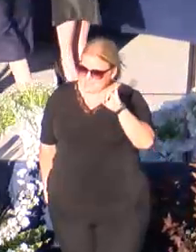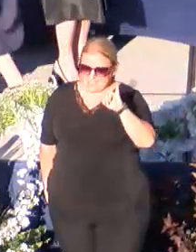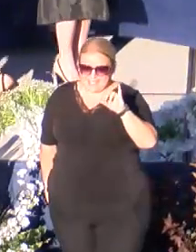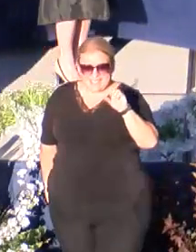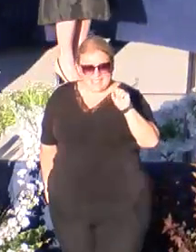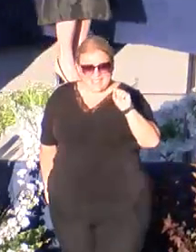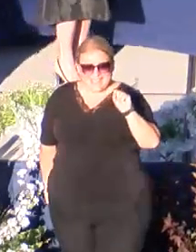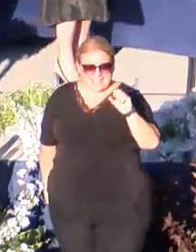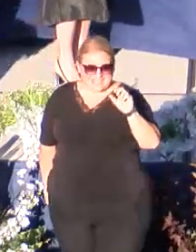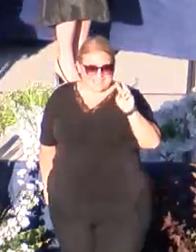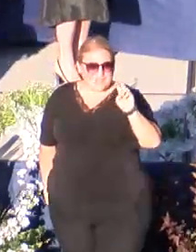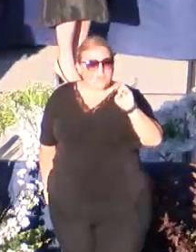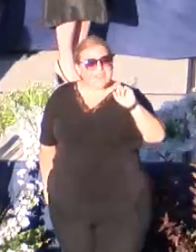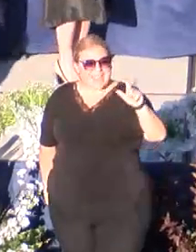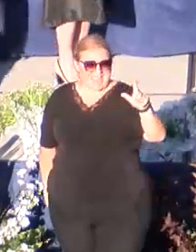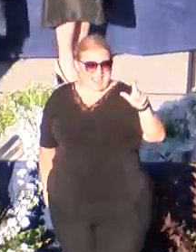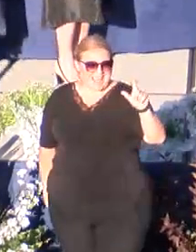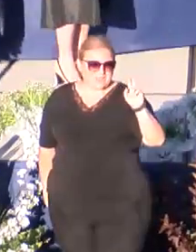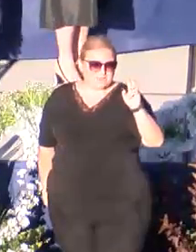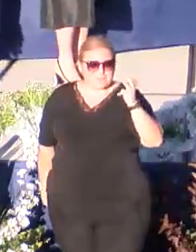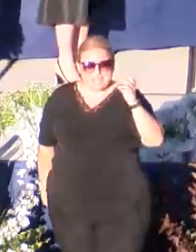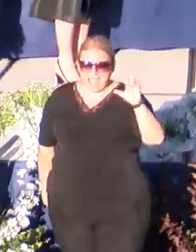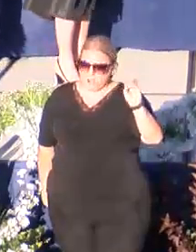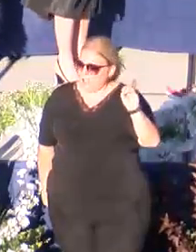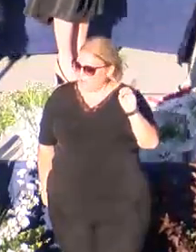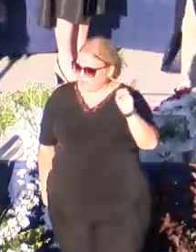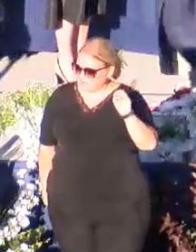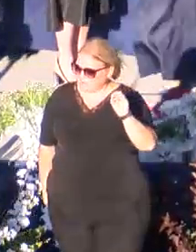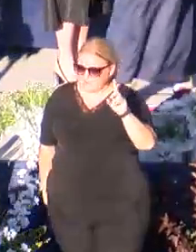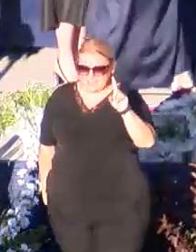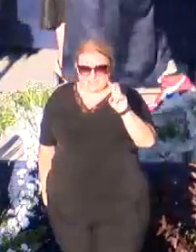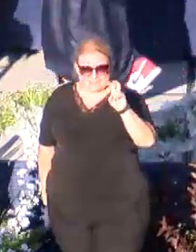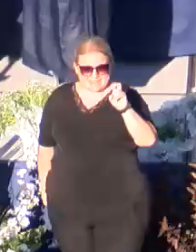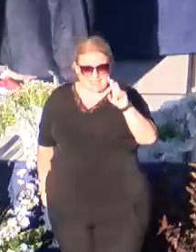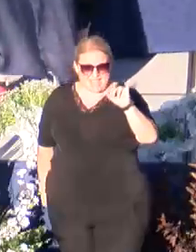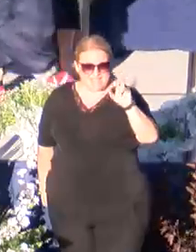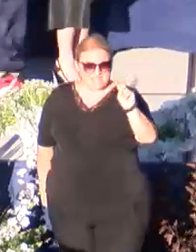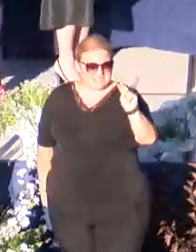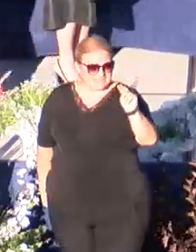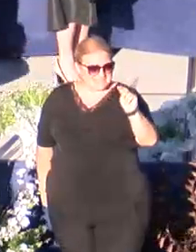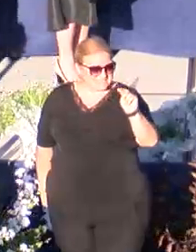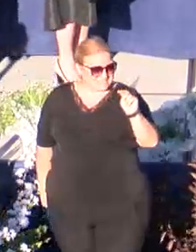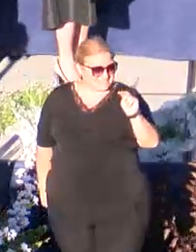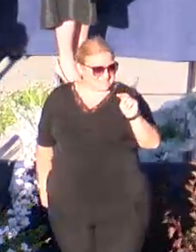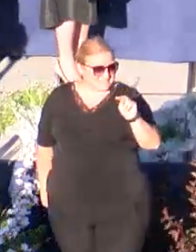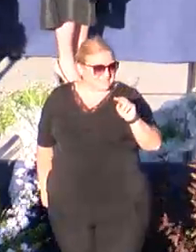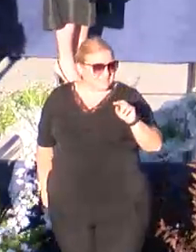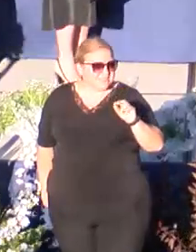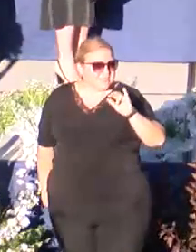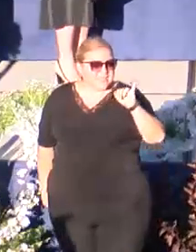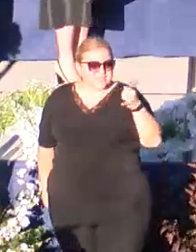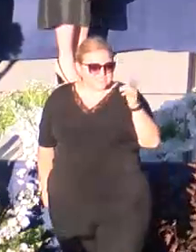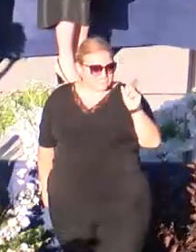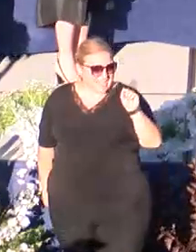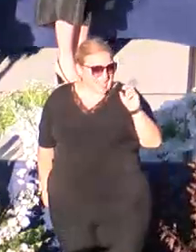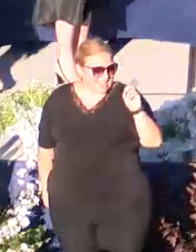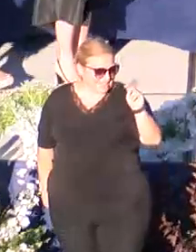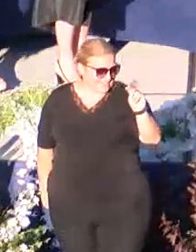Israel Romero. Devin Michael Ayala. Jason